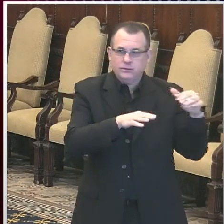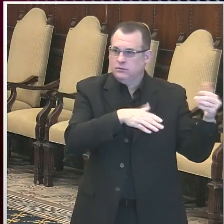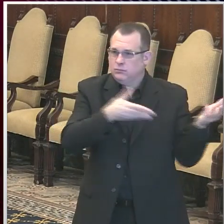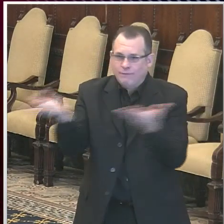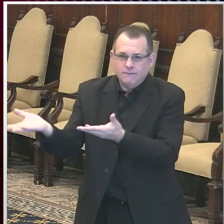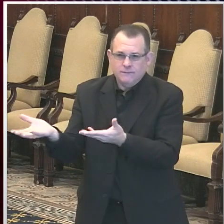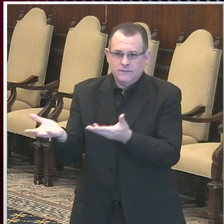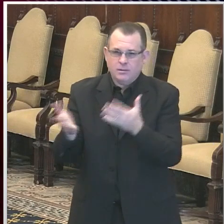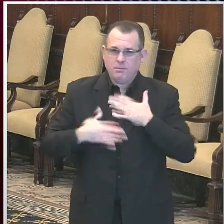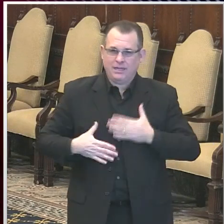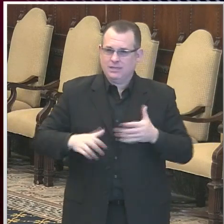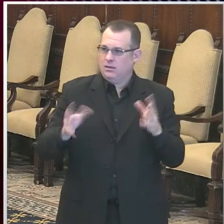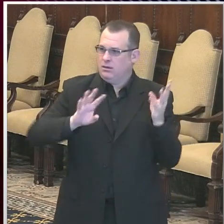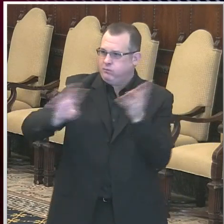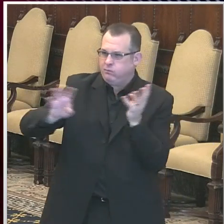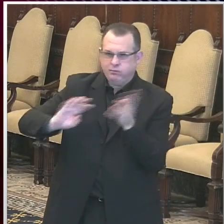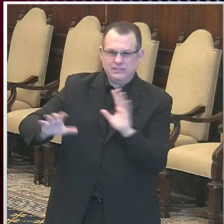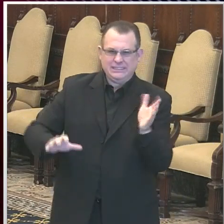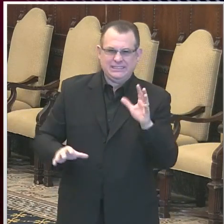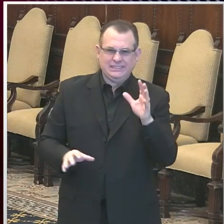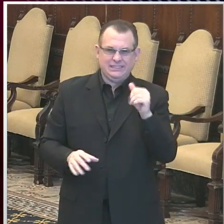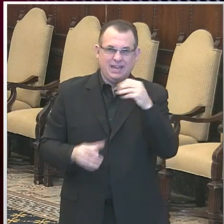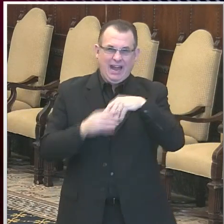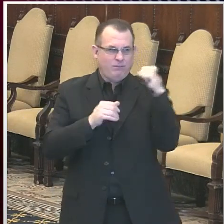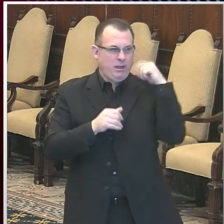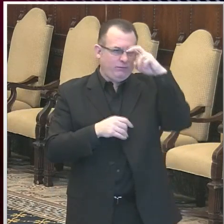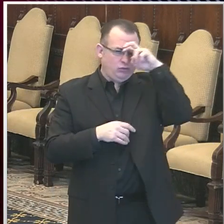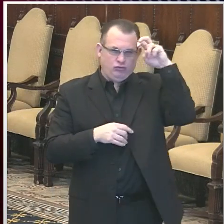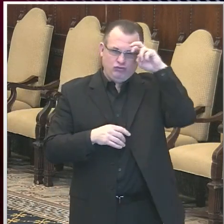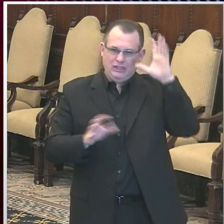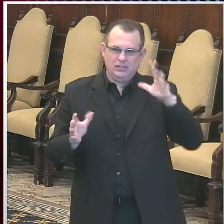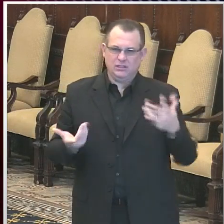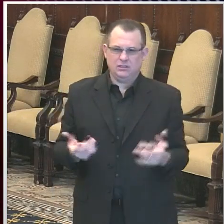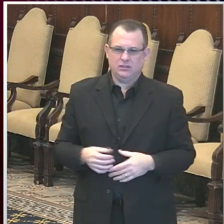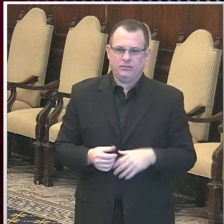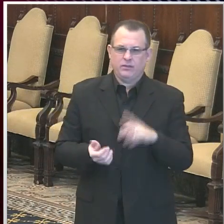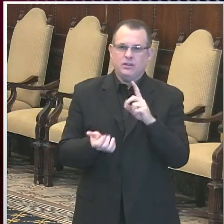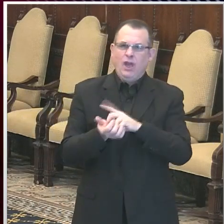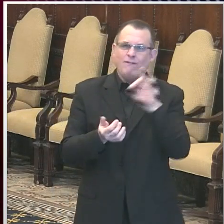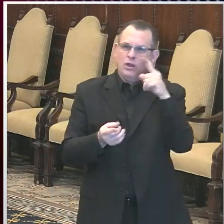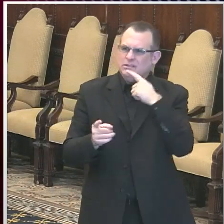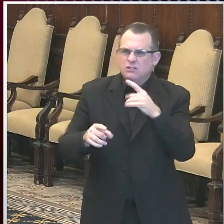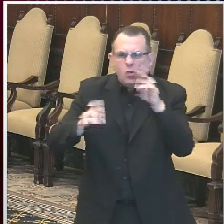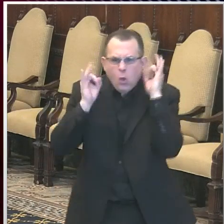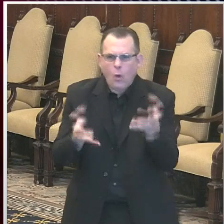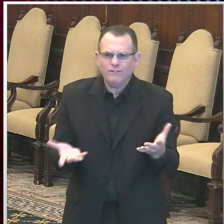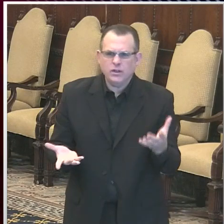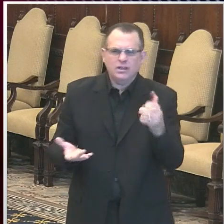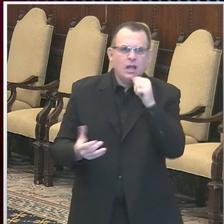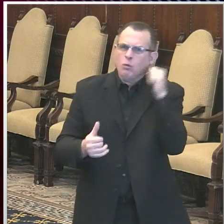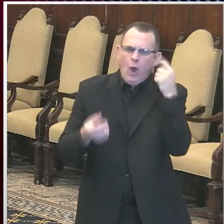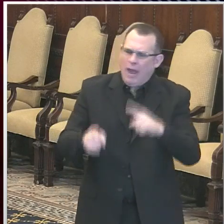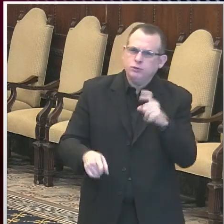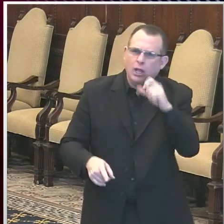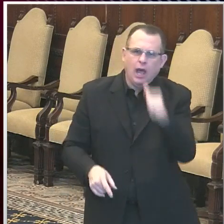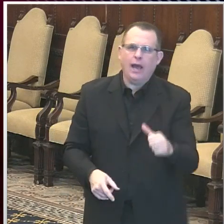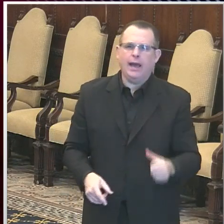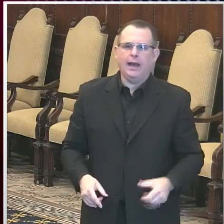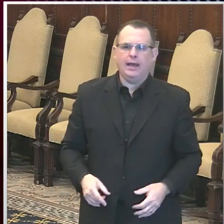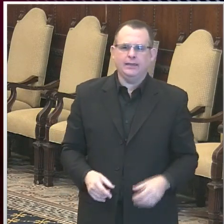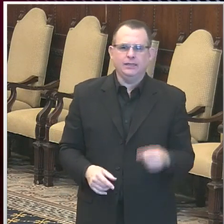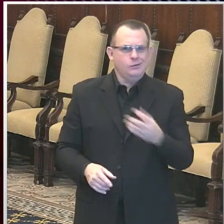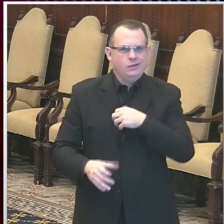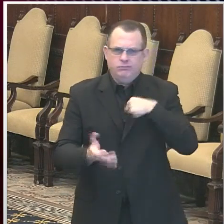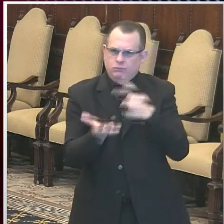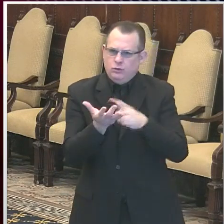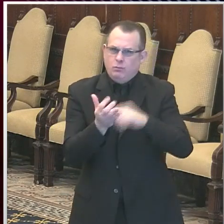Yeah, I don't know how much to add to that. It's a terrible occurrence. It absolutely should not have occurred. There are protocols to make sure that doesn't happen. And yes, absolutely, we are talking to the hospital to